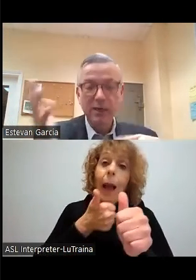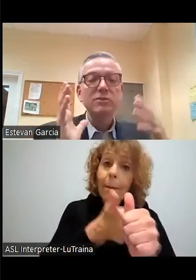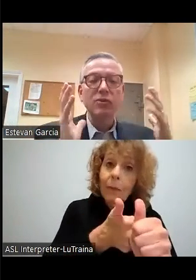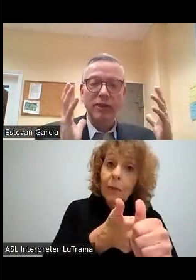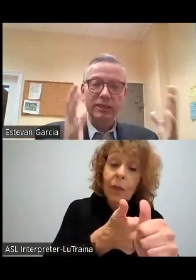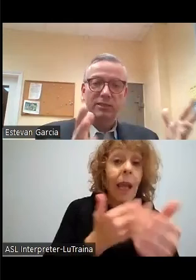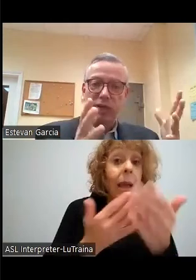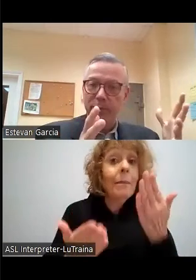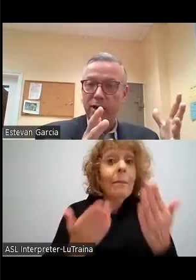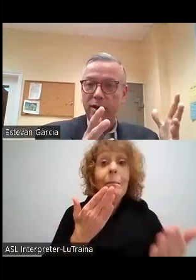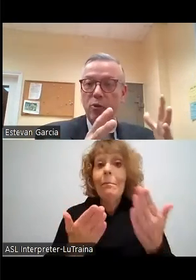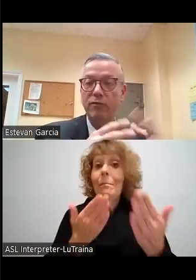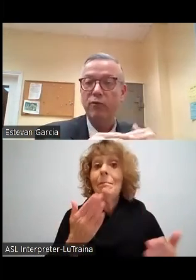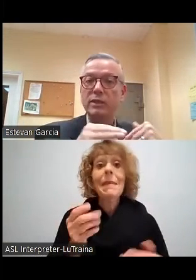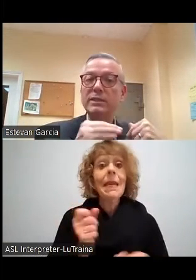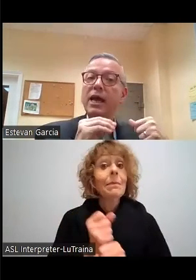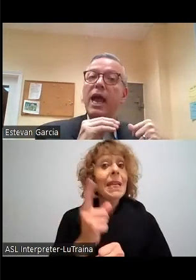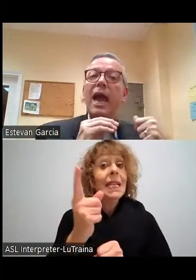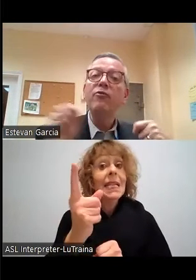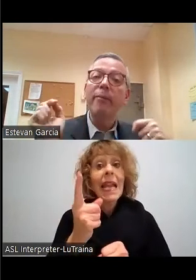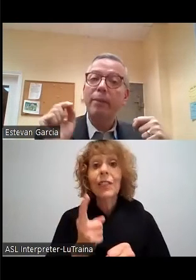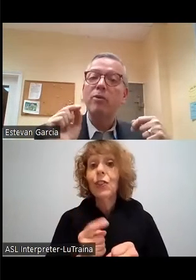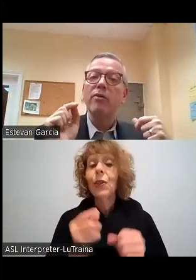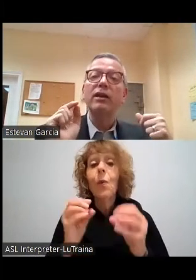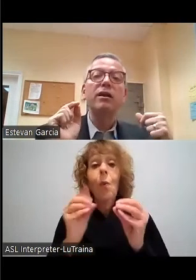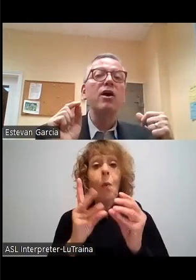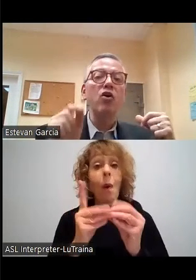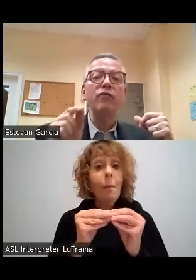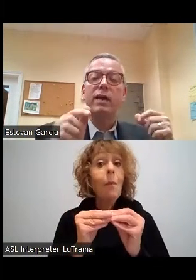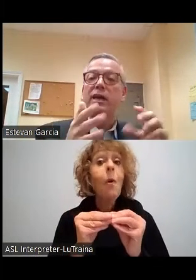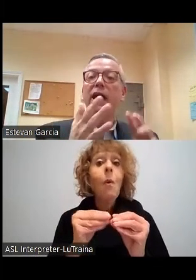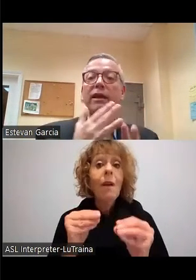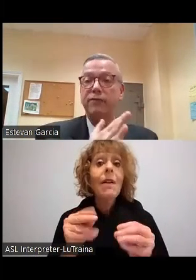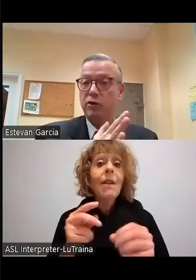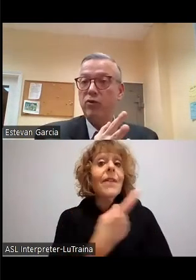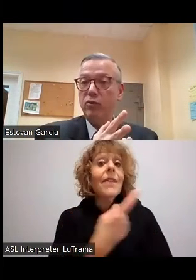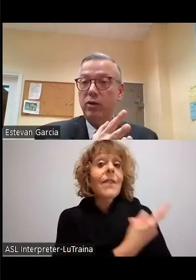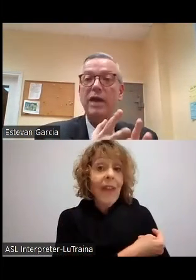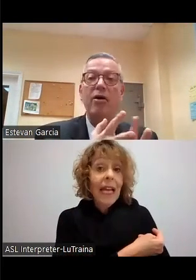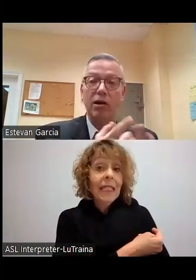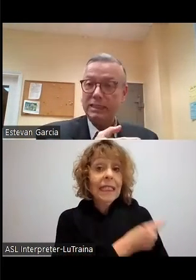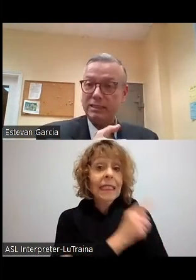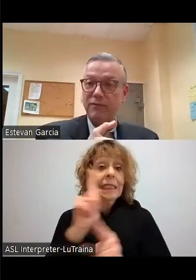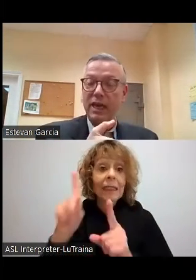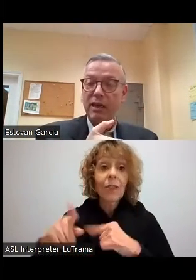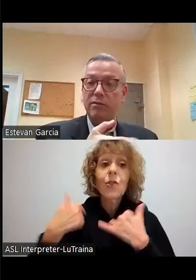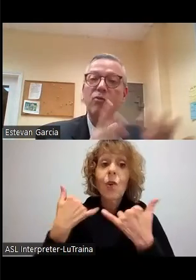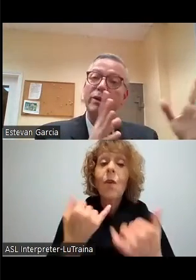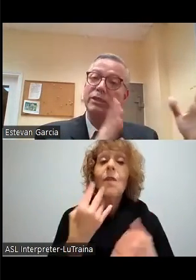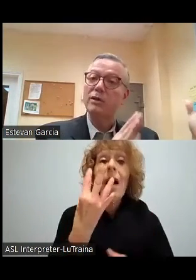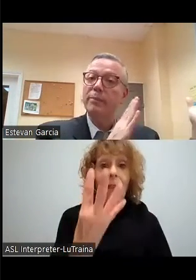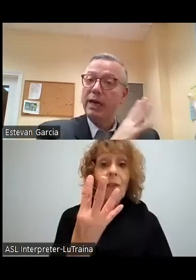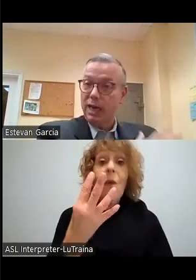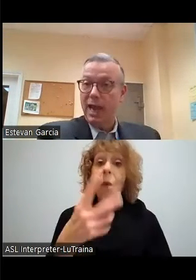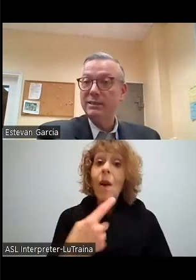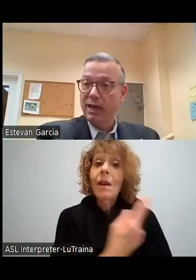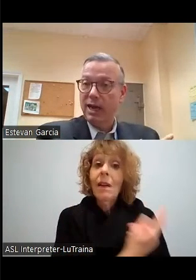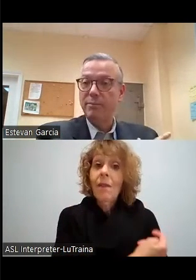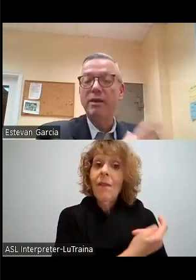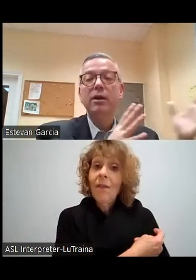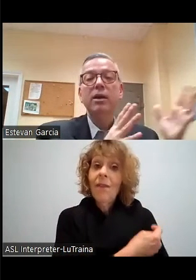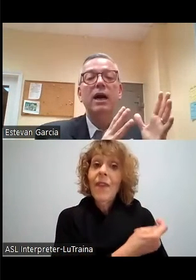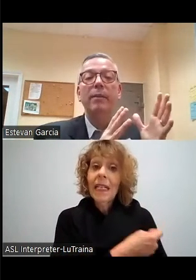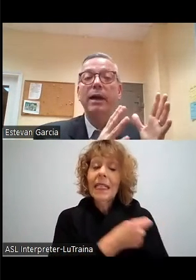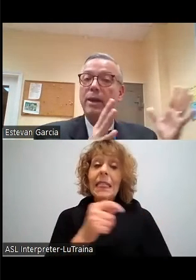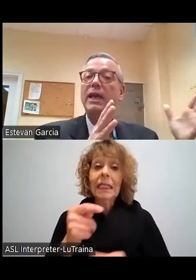vaccine. So this is going to be very important for us. And remember that COVID, unlike flu and RSV, what we talked about last